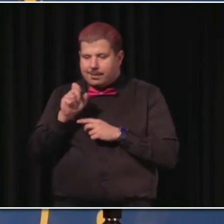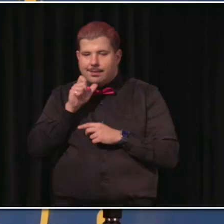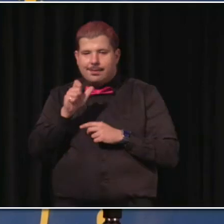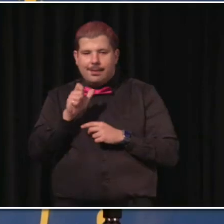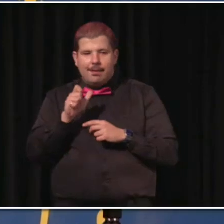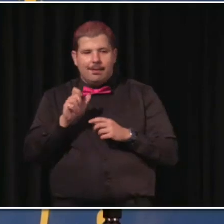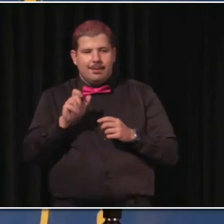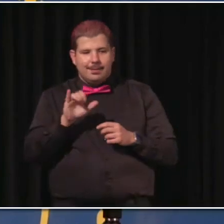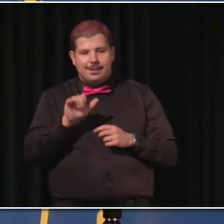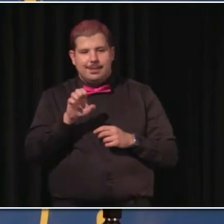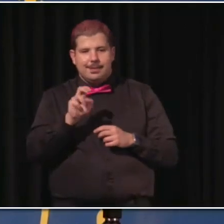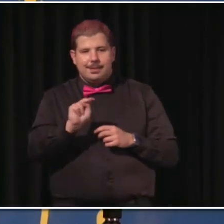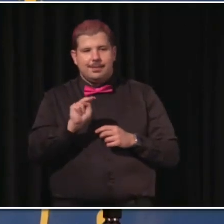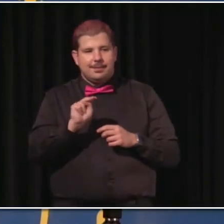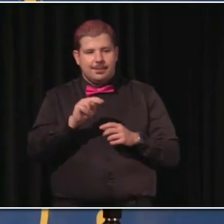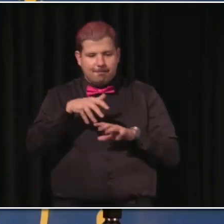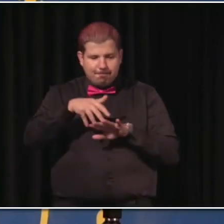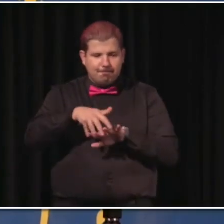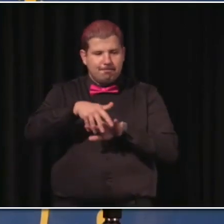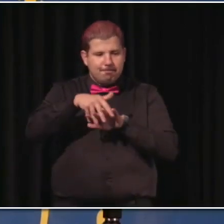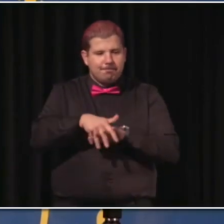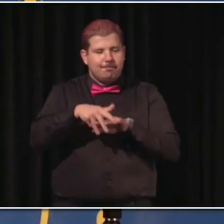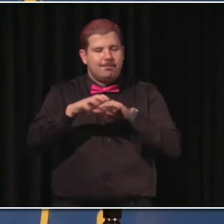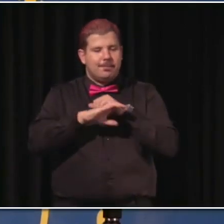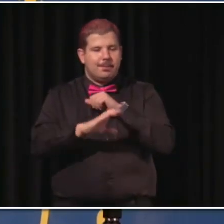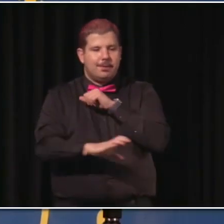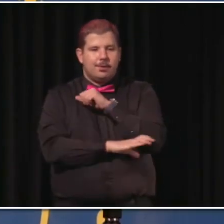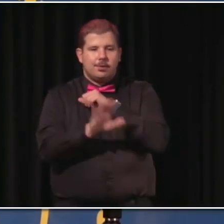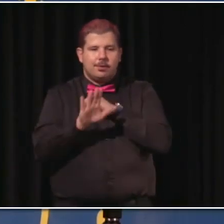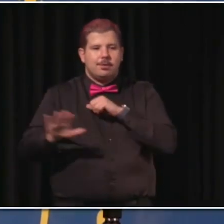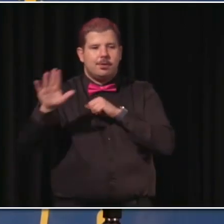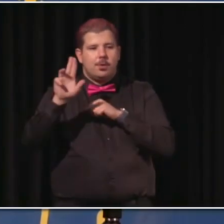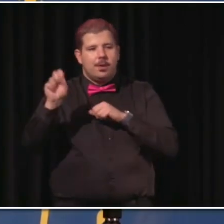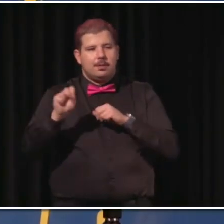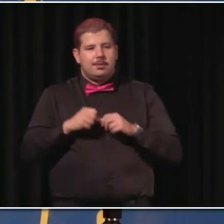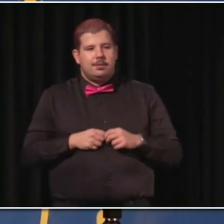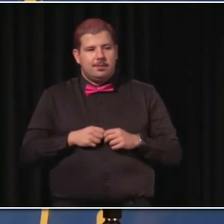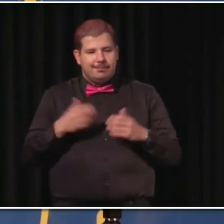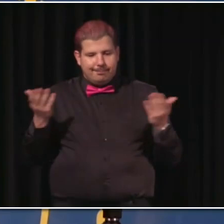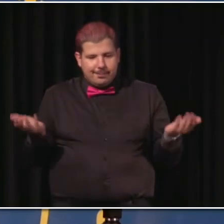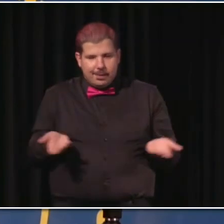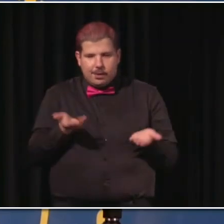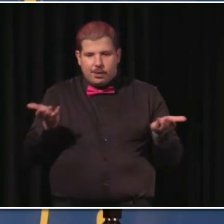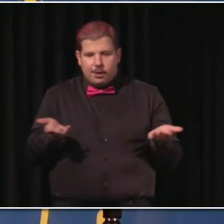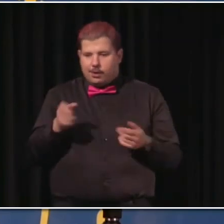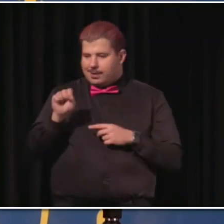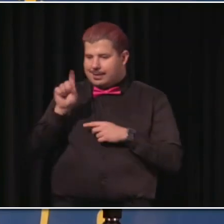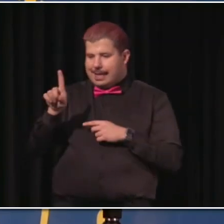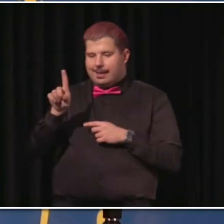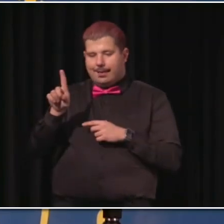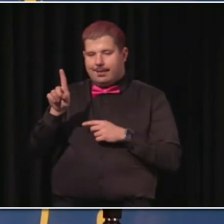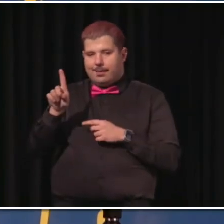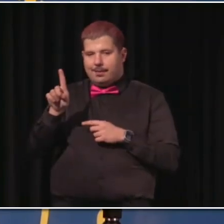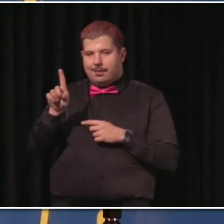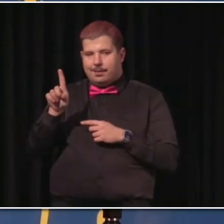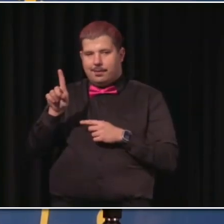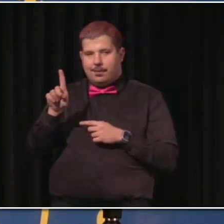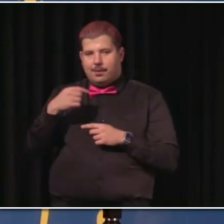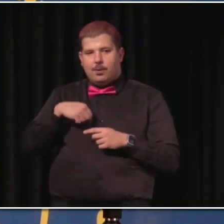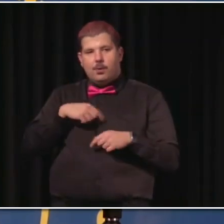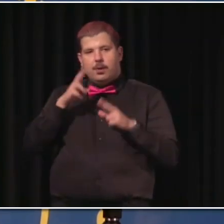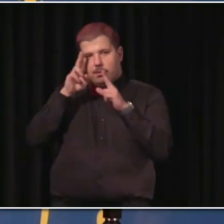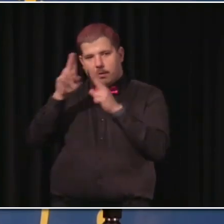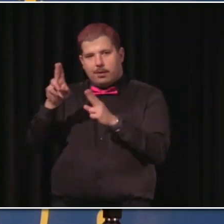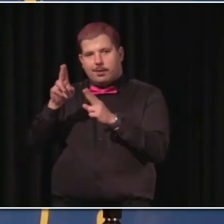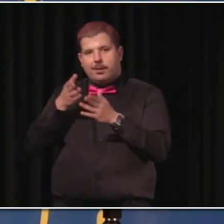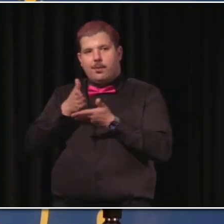is enshrined in the U.S. Constitution. And here in San Diego, we're honoring